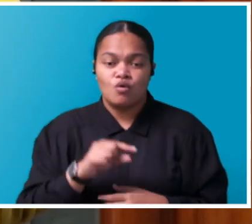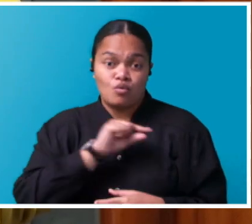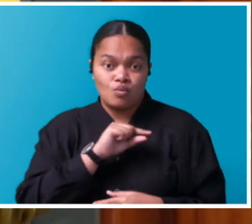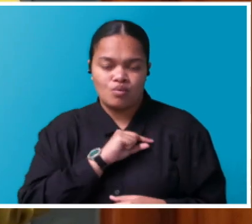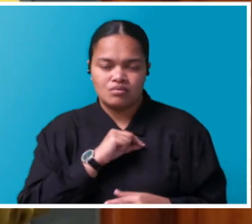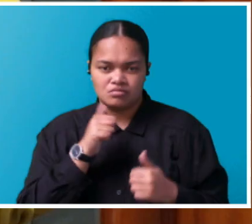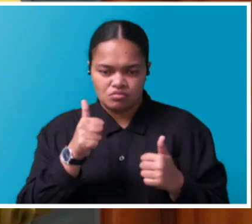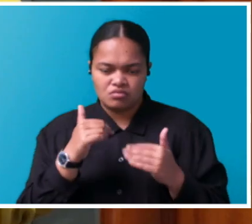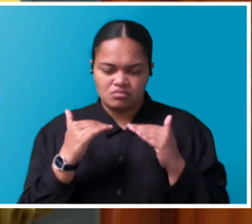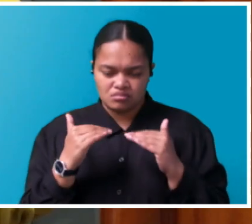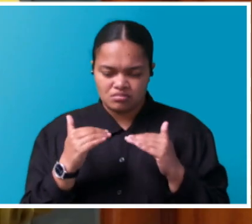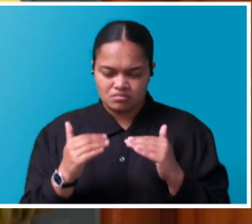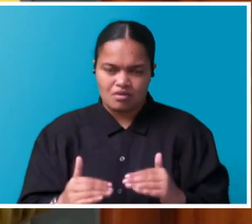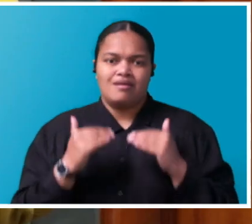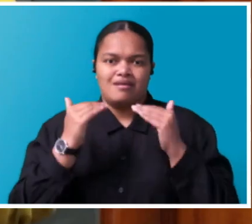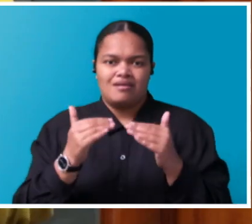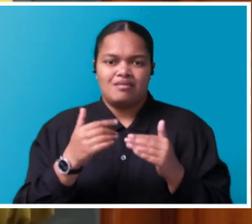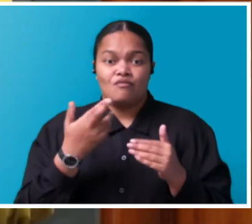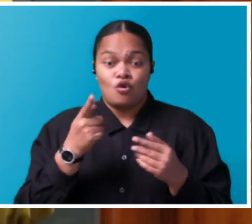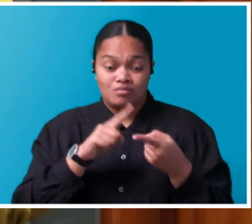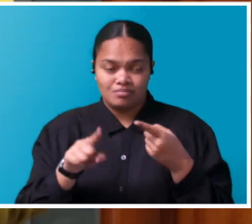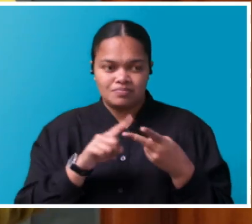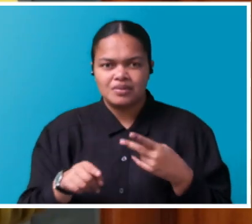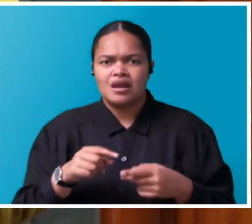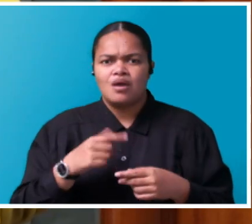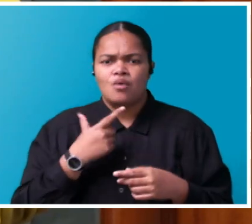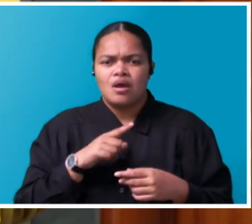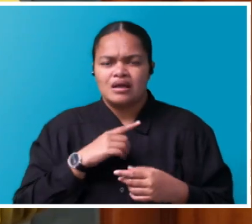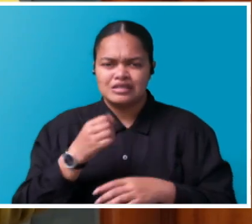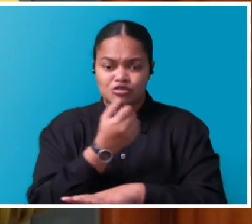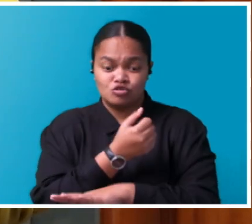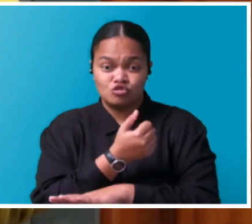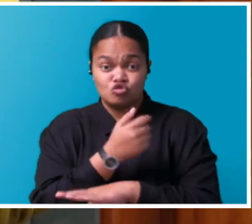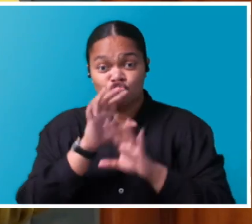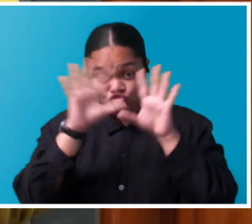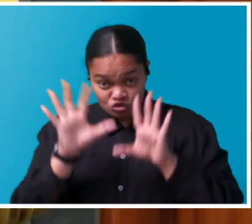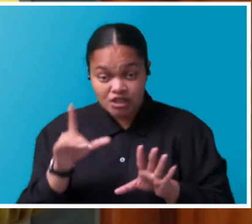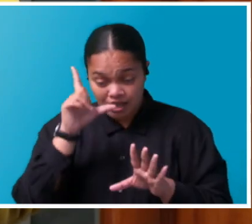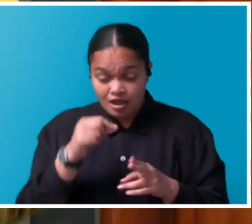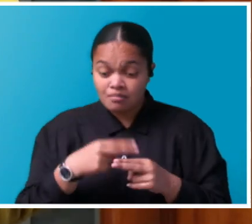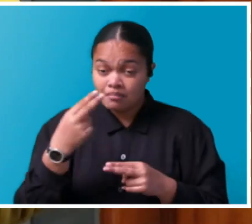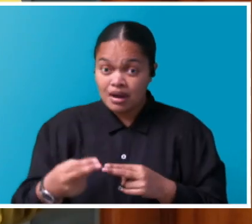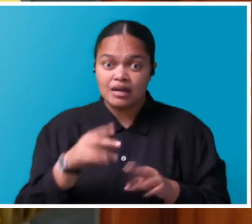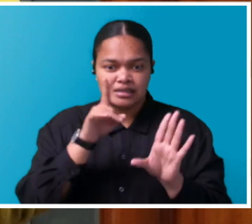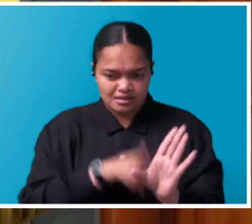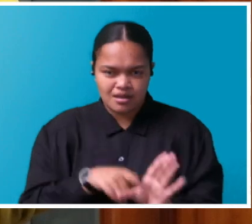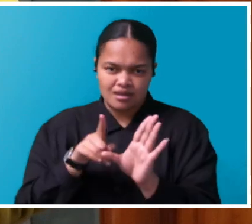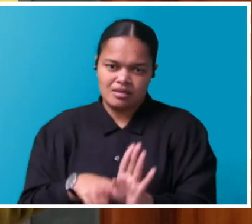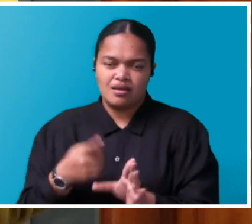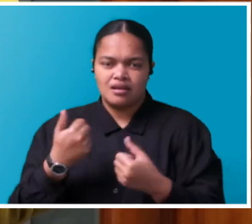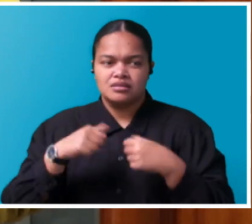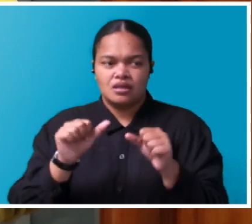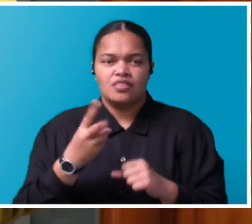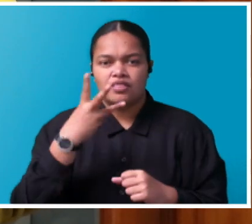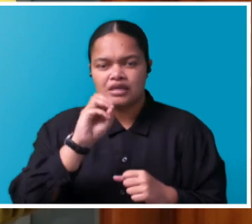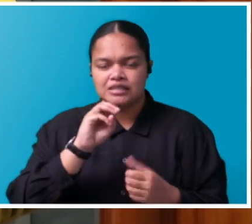the following reasons. One, a greater number of trees and an area can be planted in a year, and the achievement of a 30 million trees